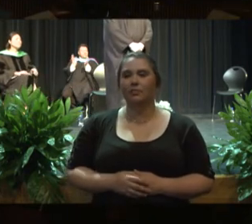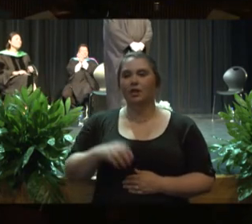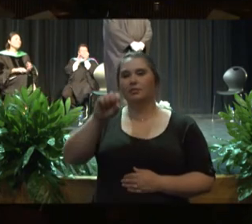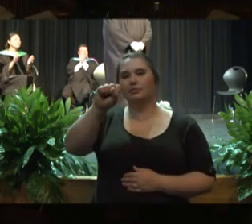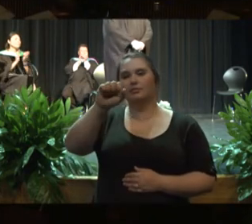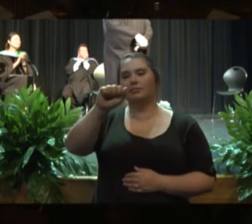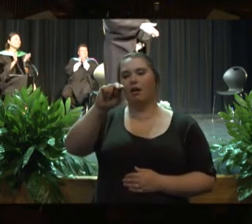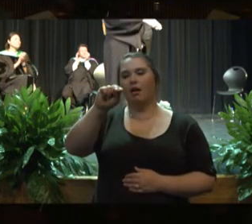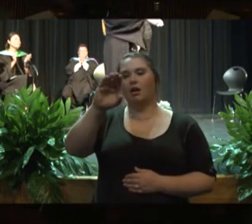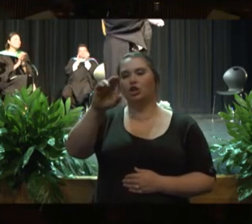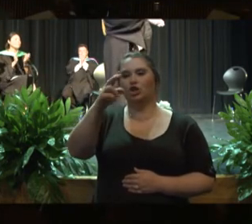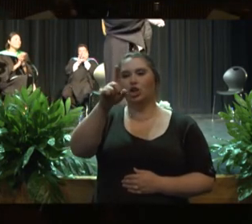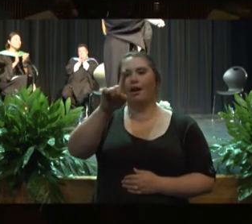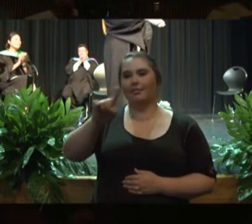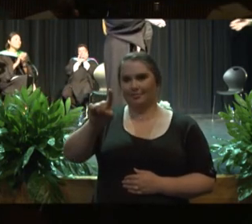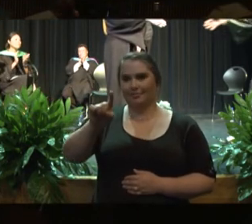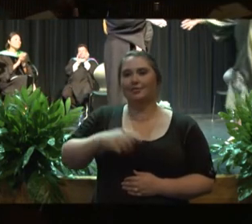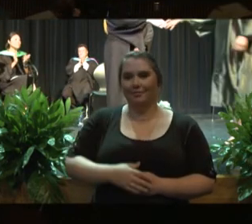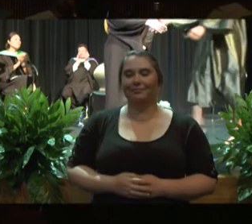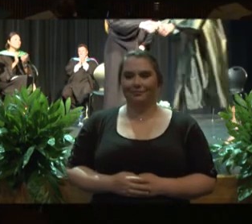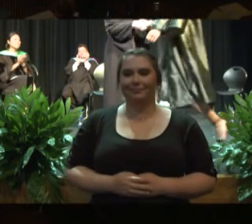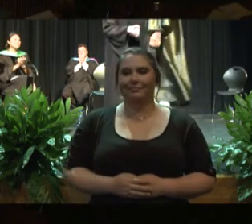Celeste Sanchez.